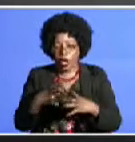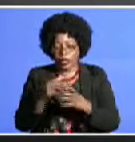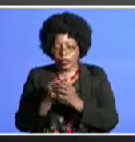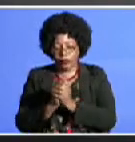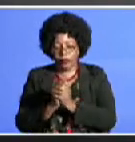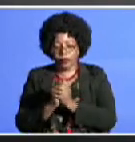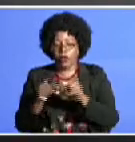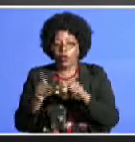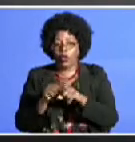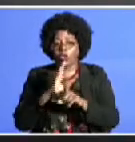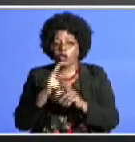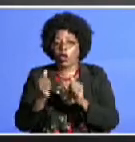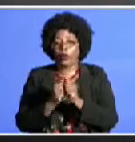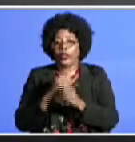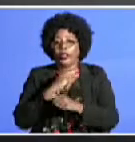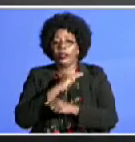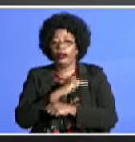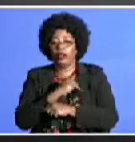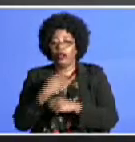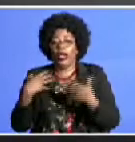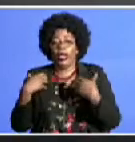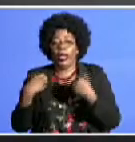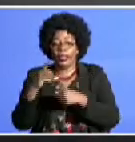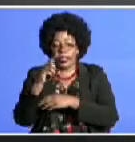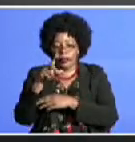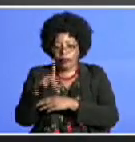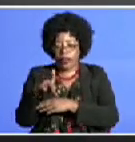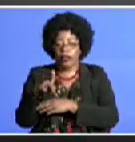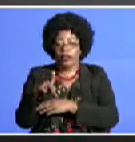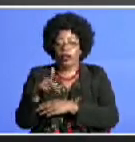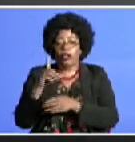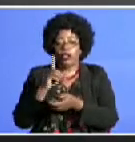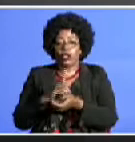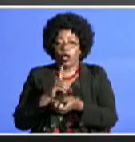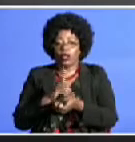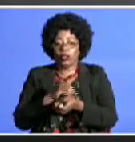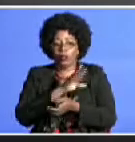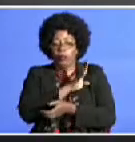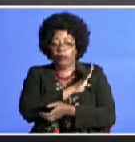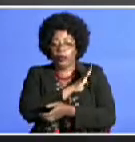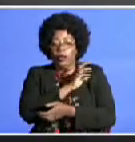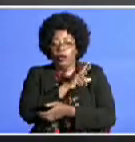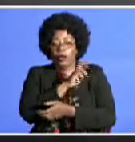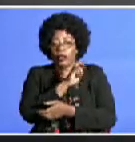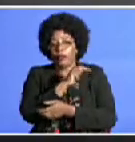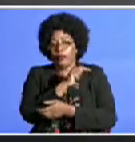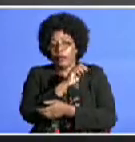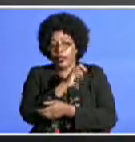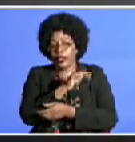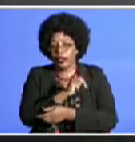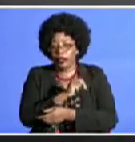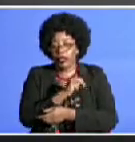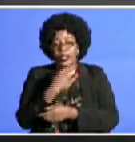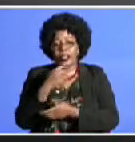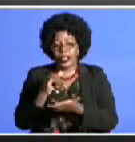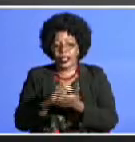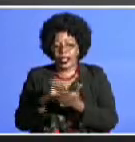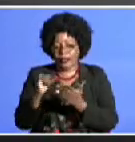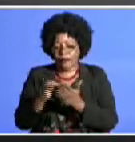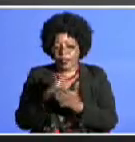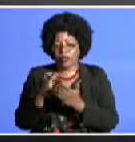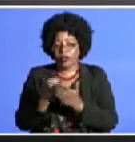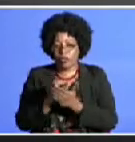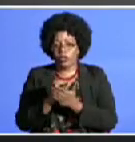Now, we also spoke with the Ministry of Health's Deputy Chief Medical Officer, Dr. Delon Brennan, on the matter today. He says while